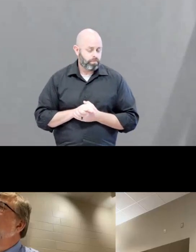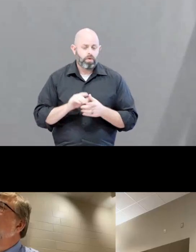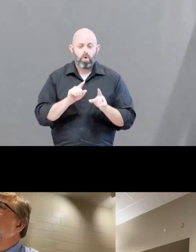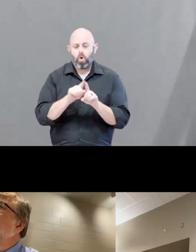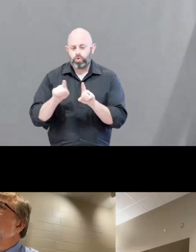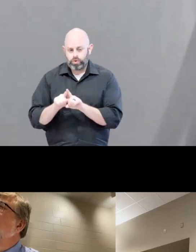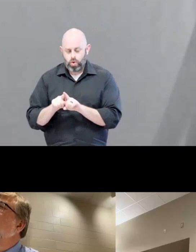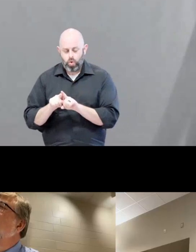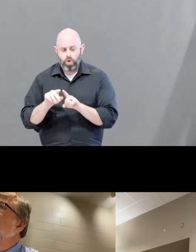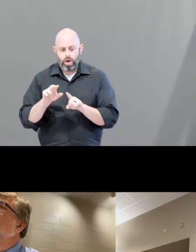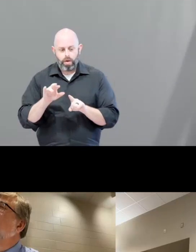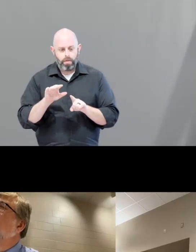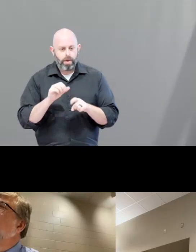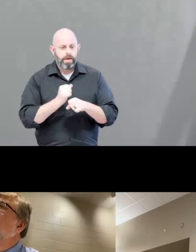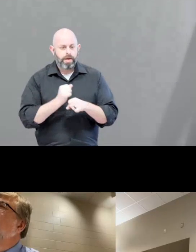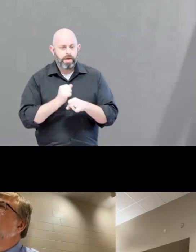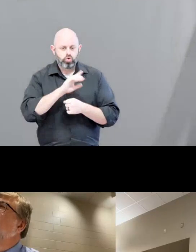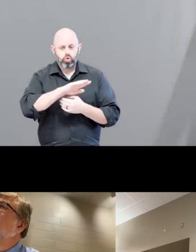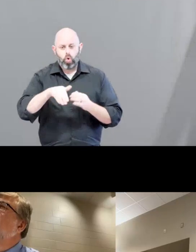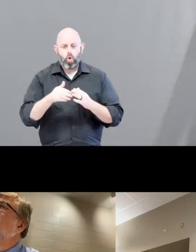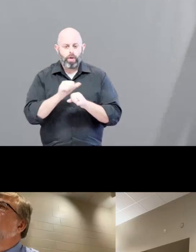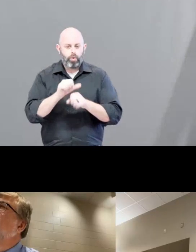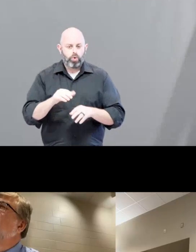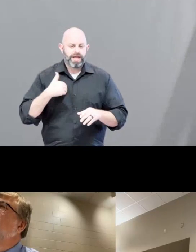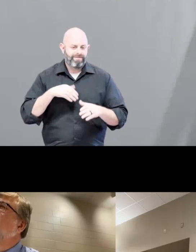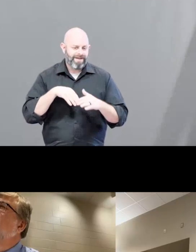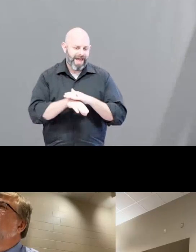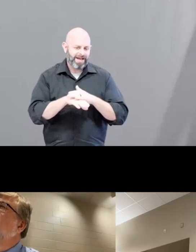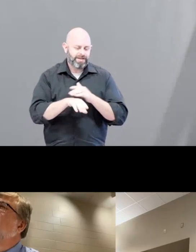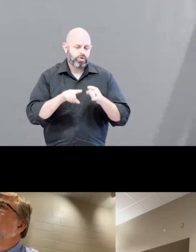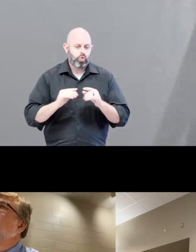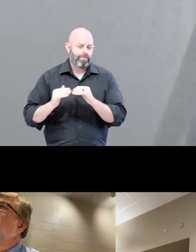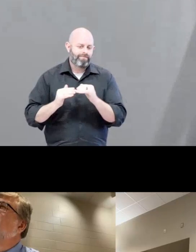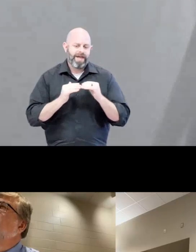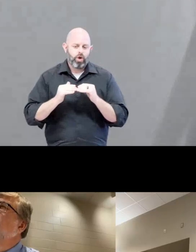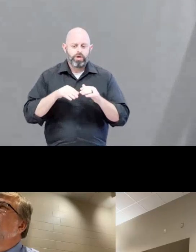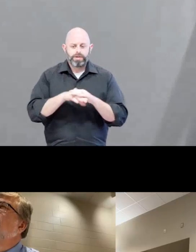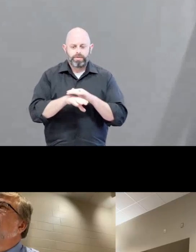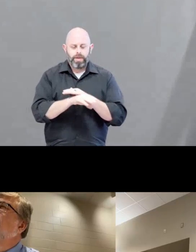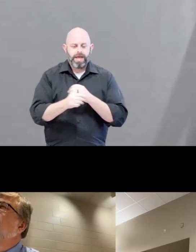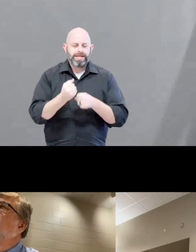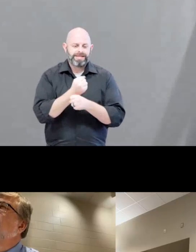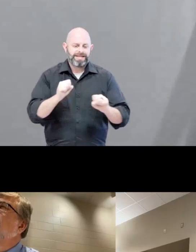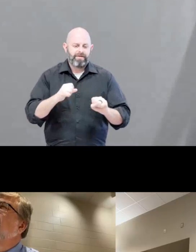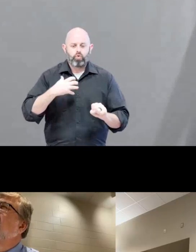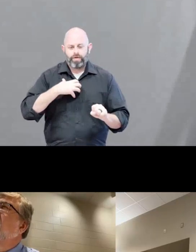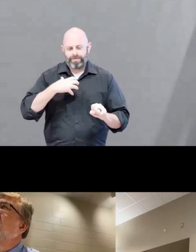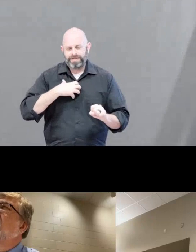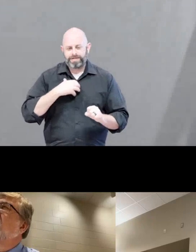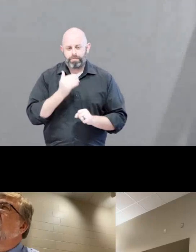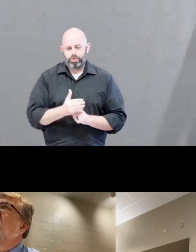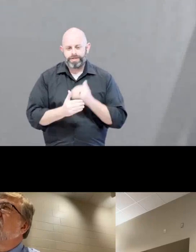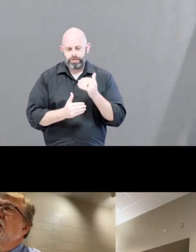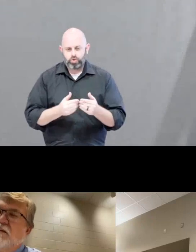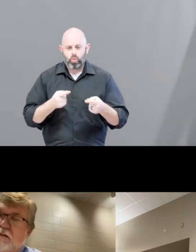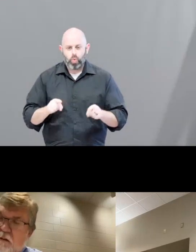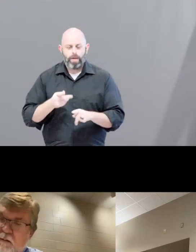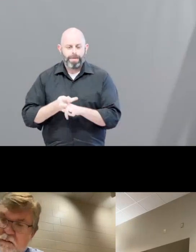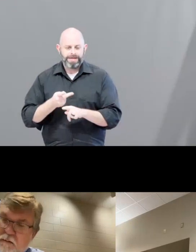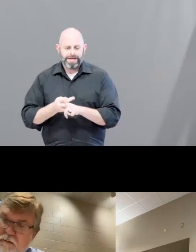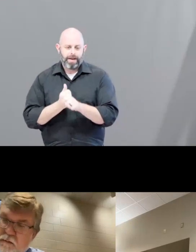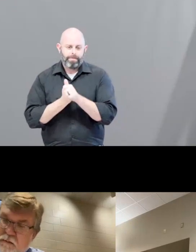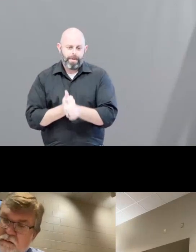It also ensures that all employees have access to fair, accessible, and safe grievance procedures while